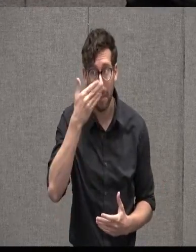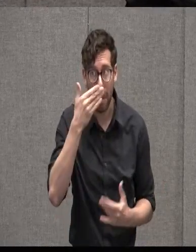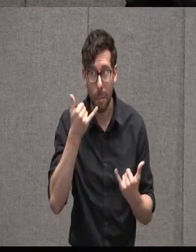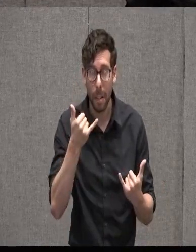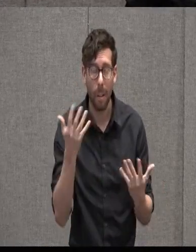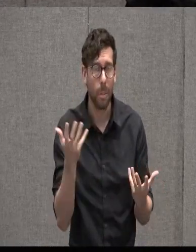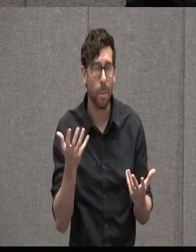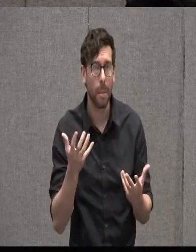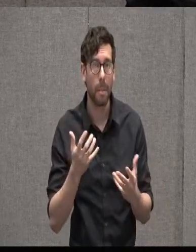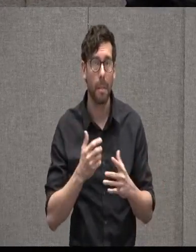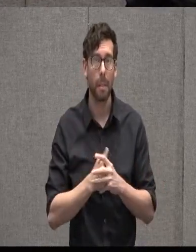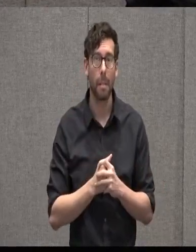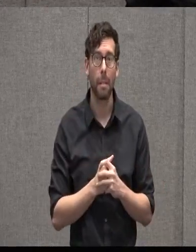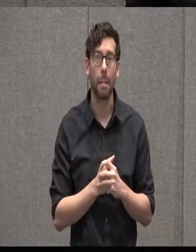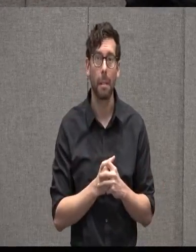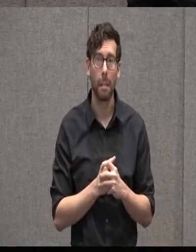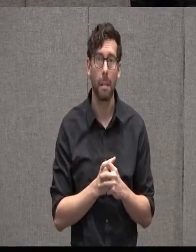right now?